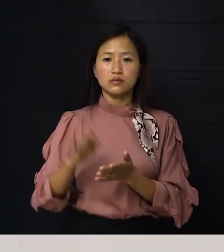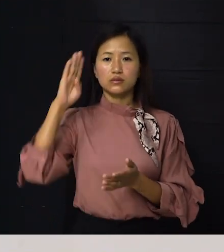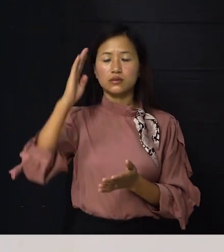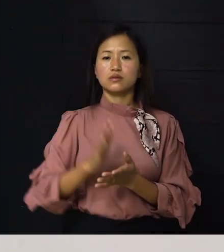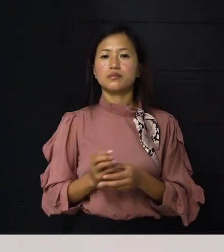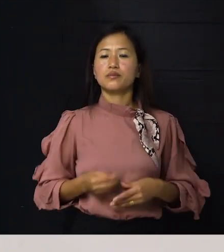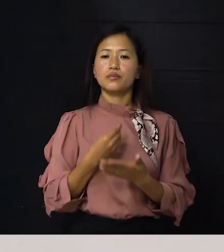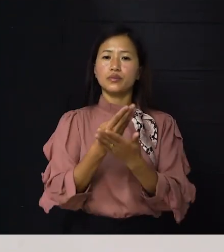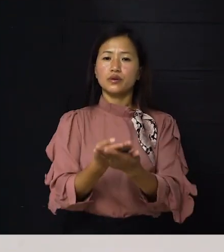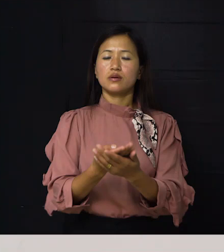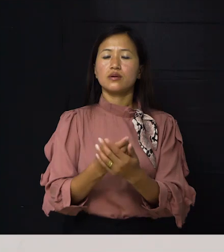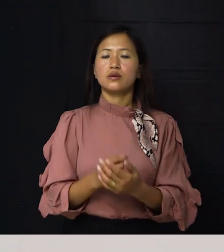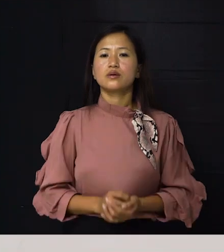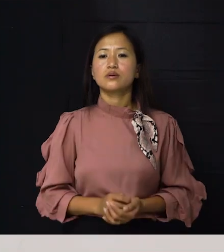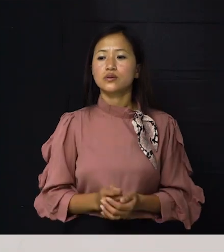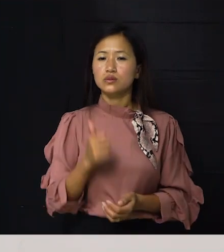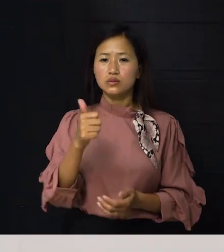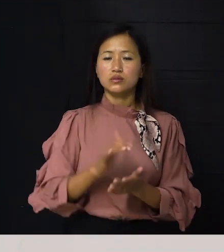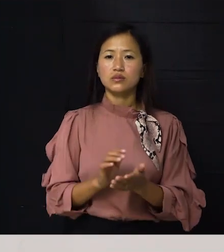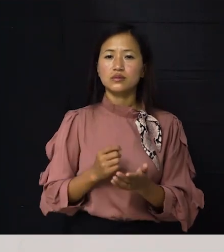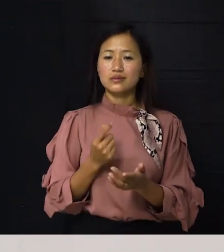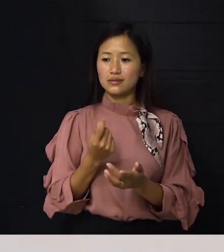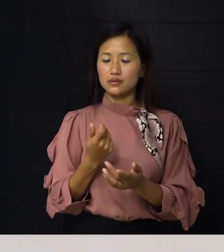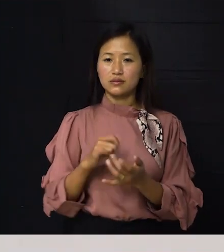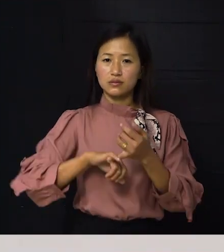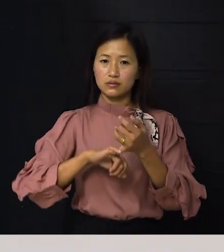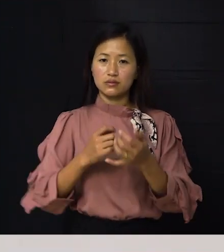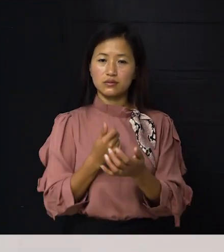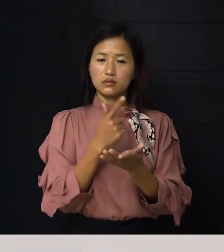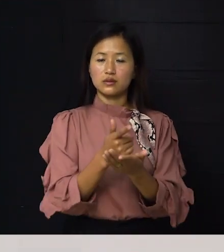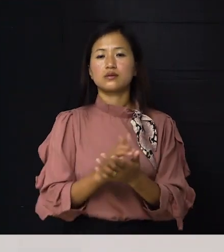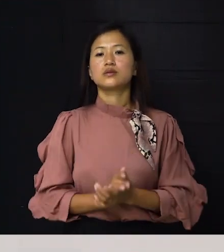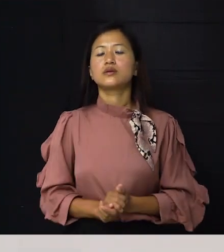in with good salary, so that they would also